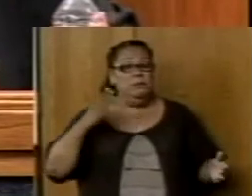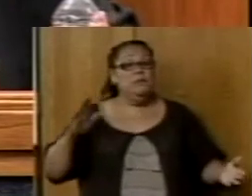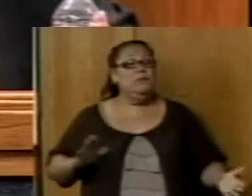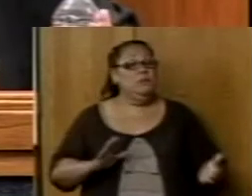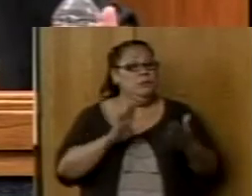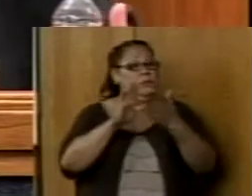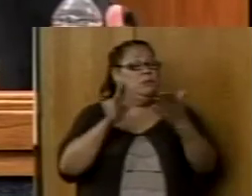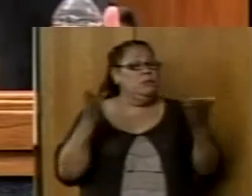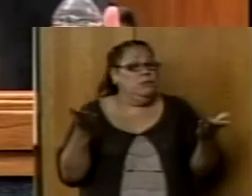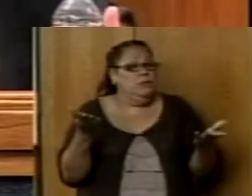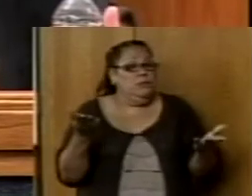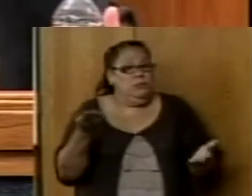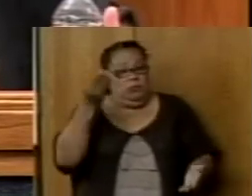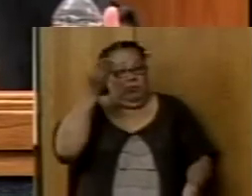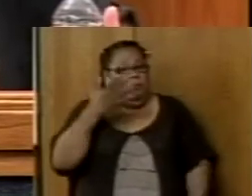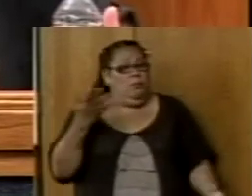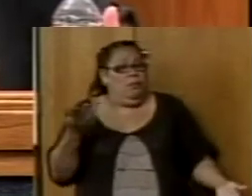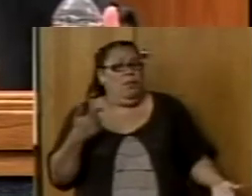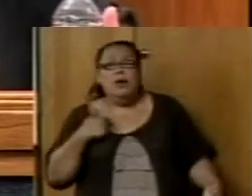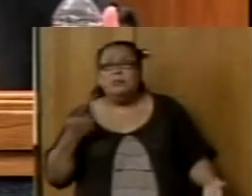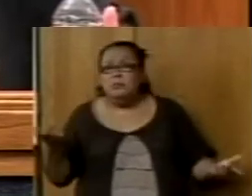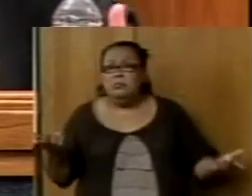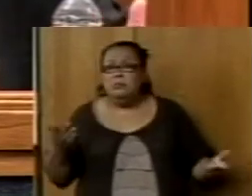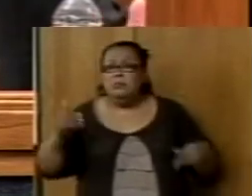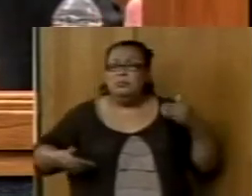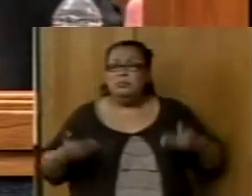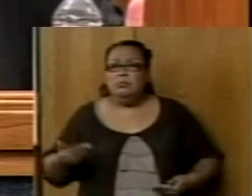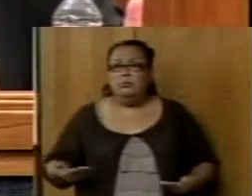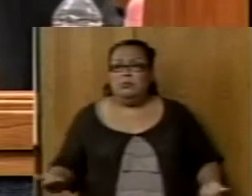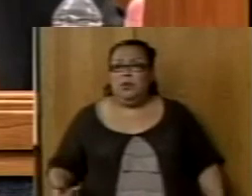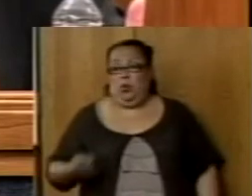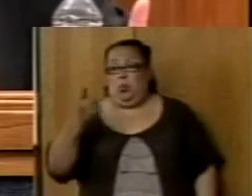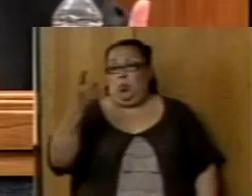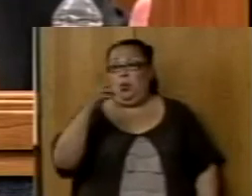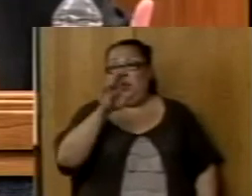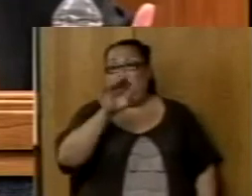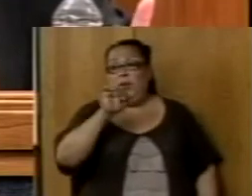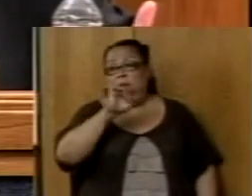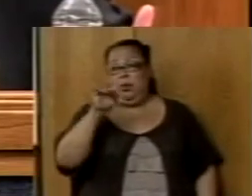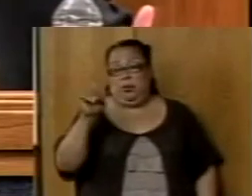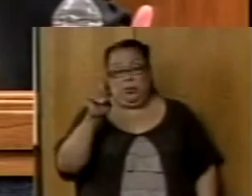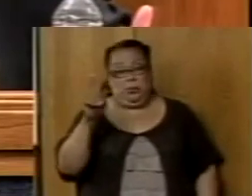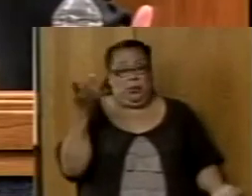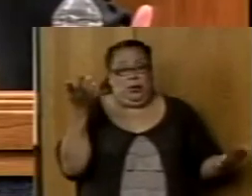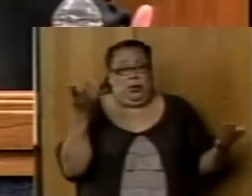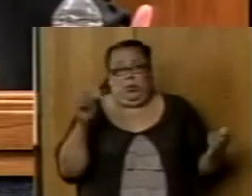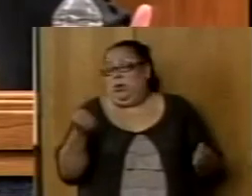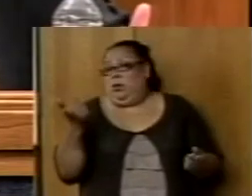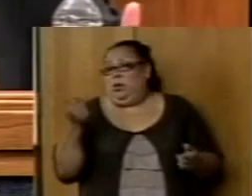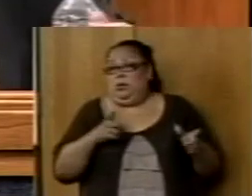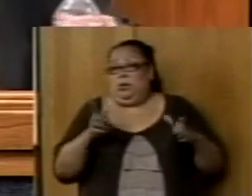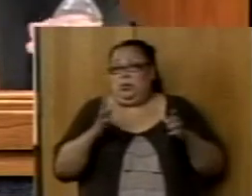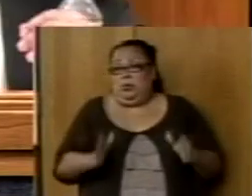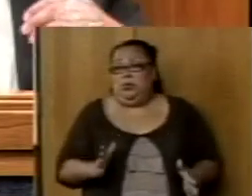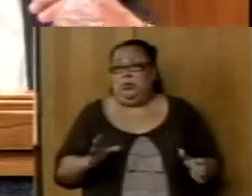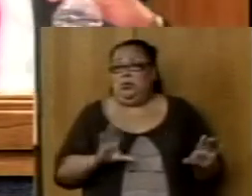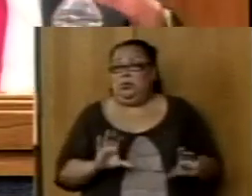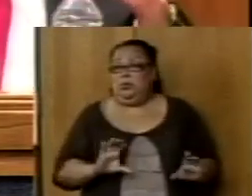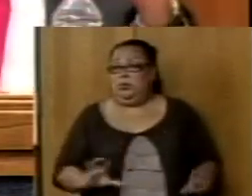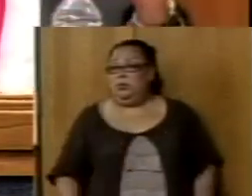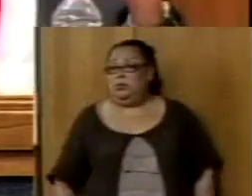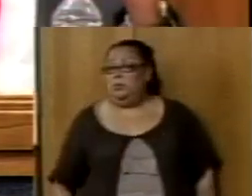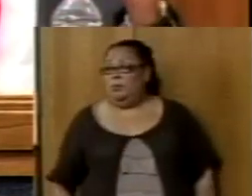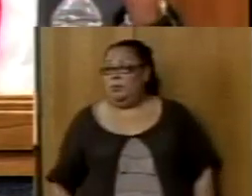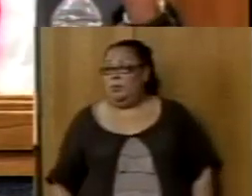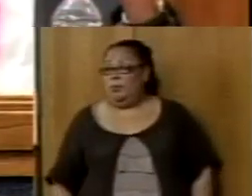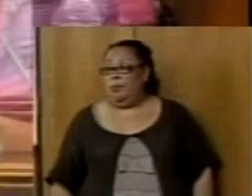forward Right. and tell us? Because if one bid was received, what else can the administration do? Nothing. Yeah.